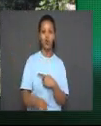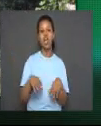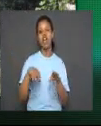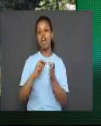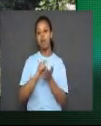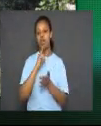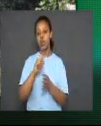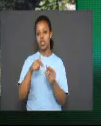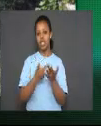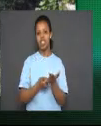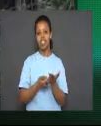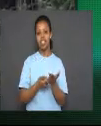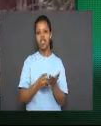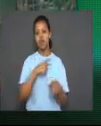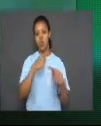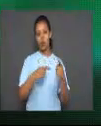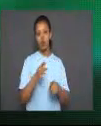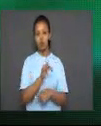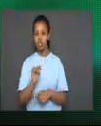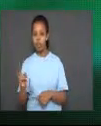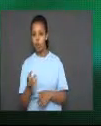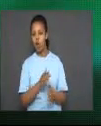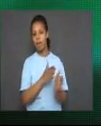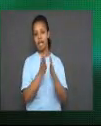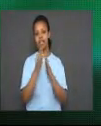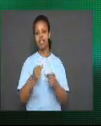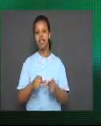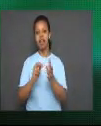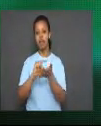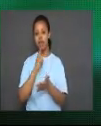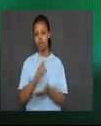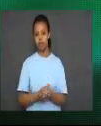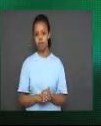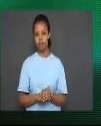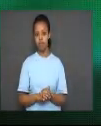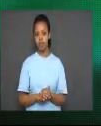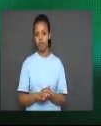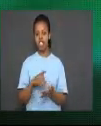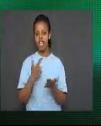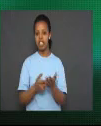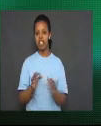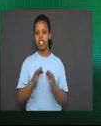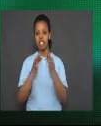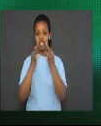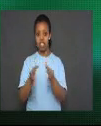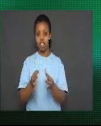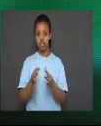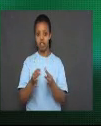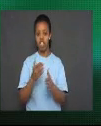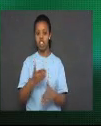the process continues. The stages throughout succession are